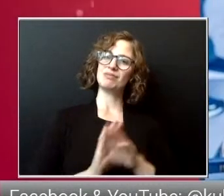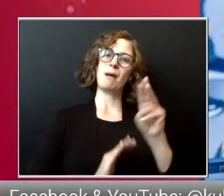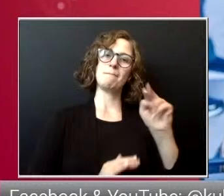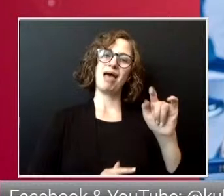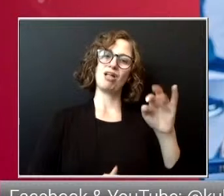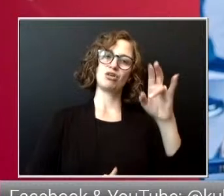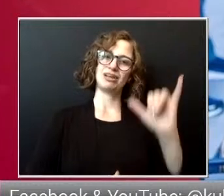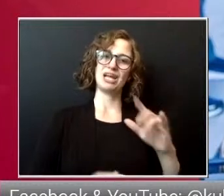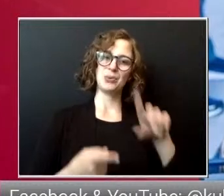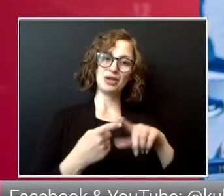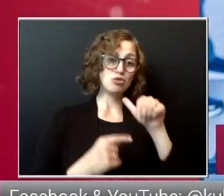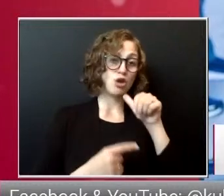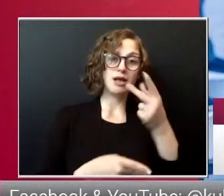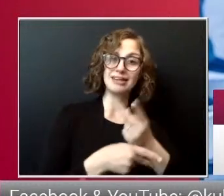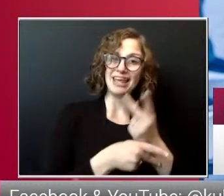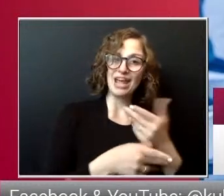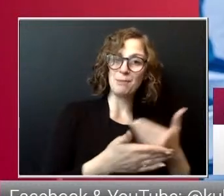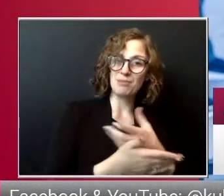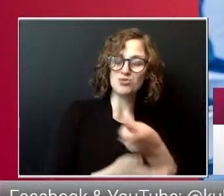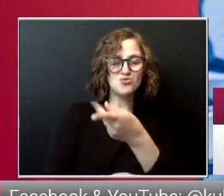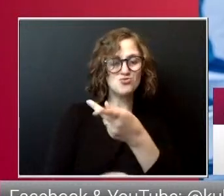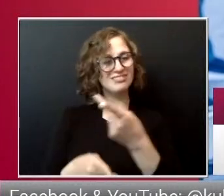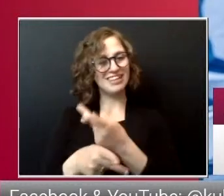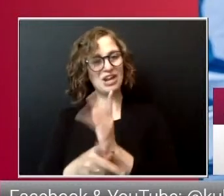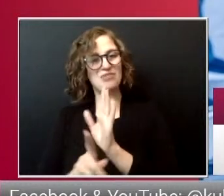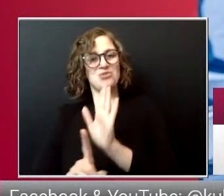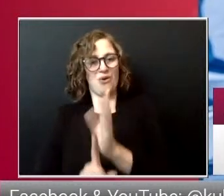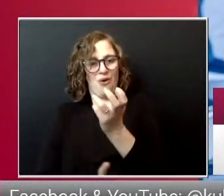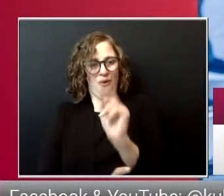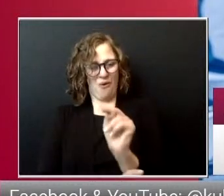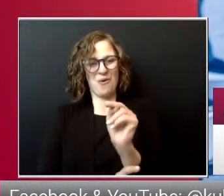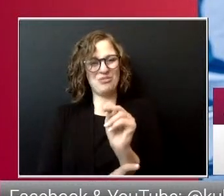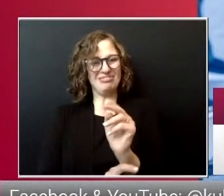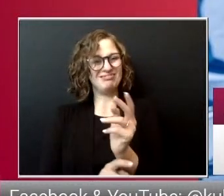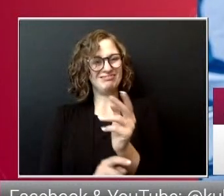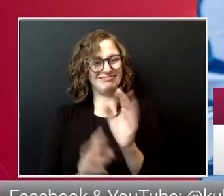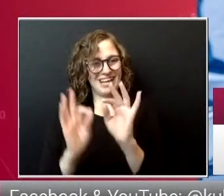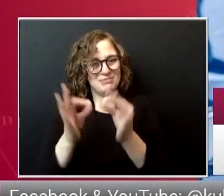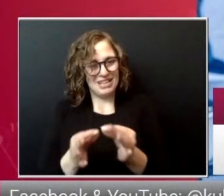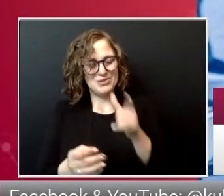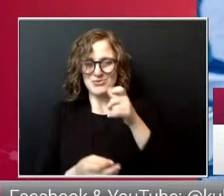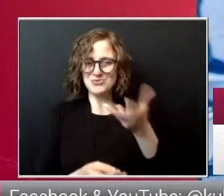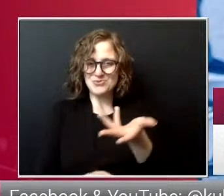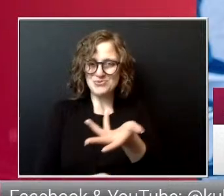of babies, you mentioned you're taking care of your own babies and your own family, so tell us who's in these pictures with you.